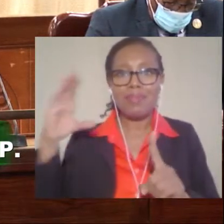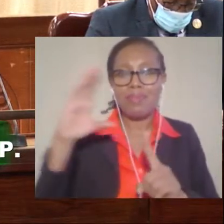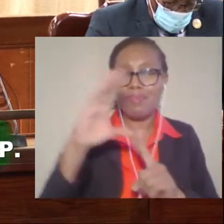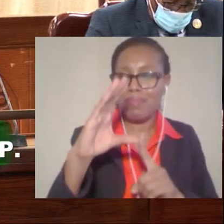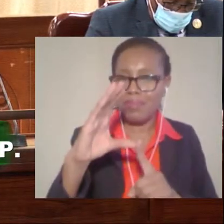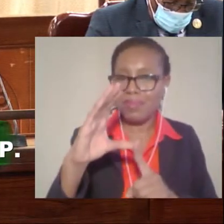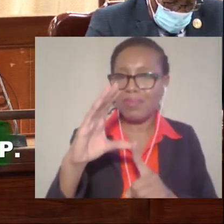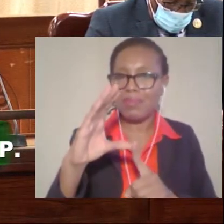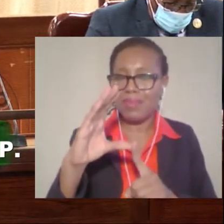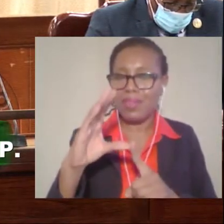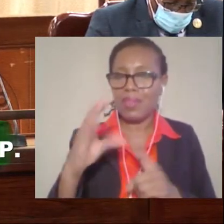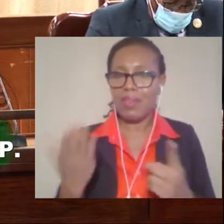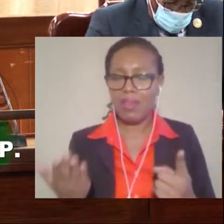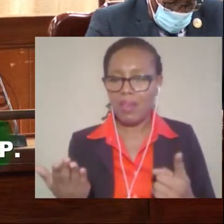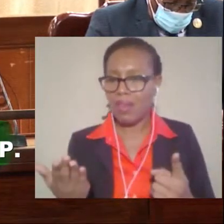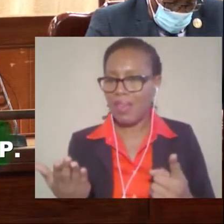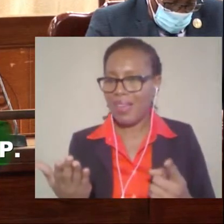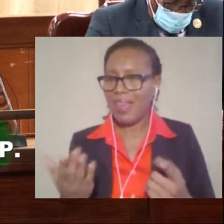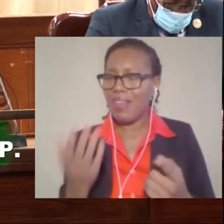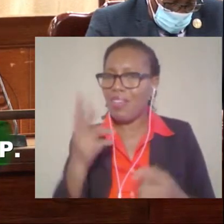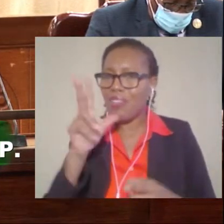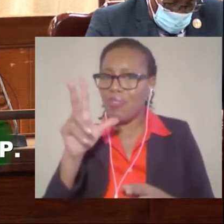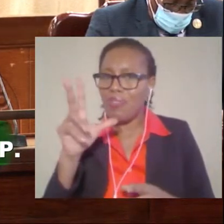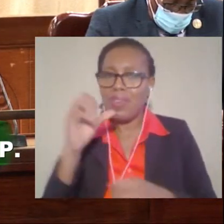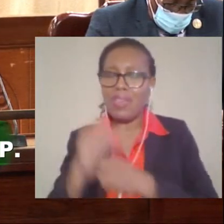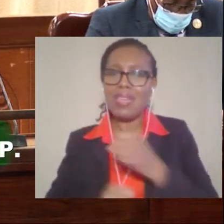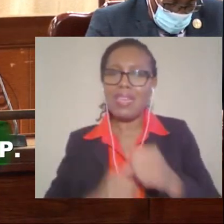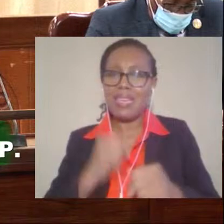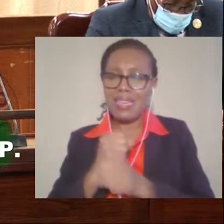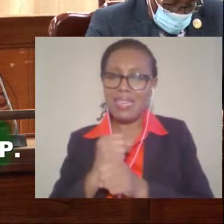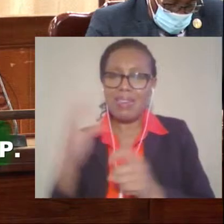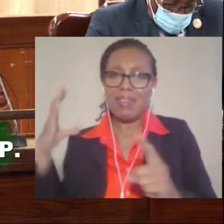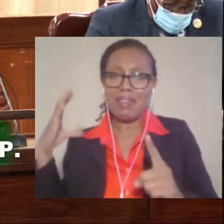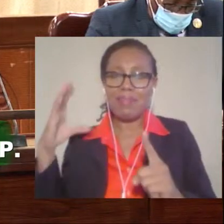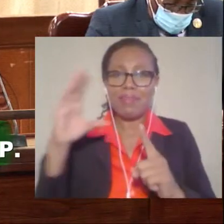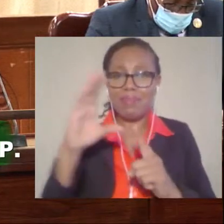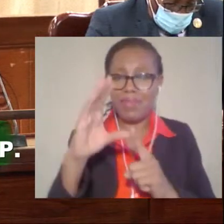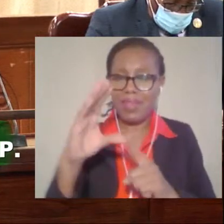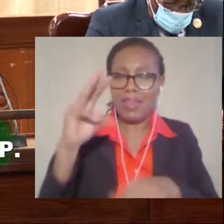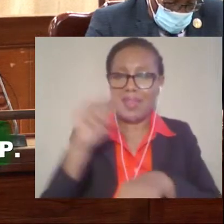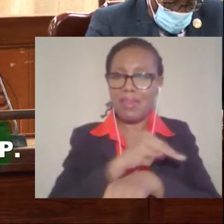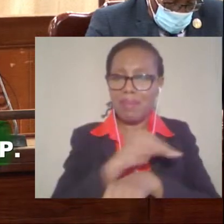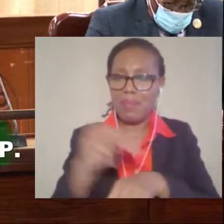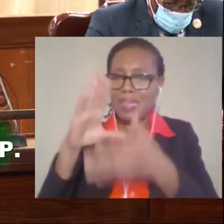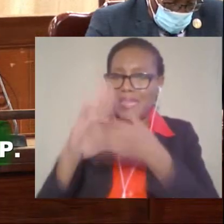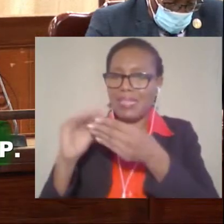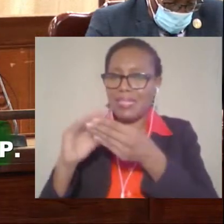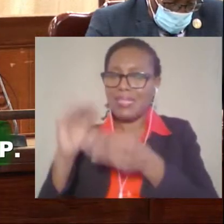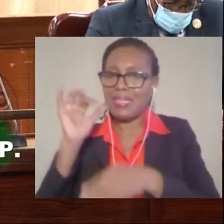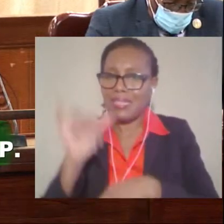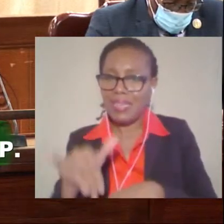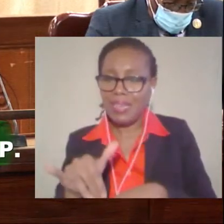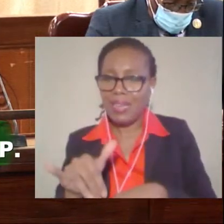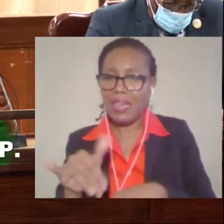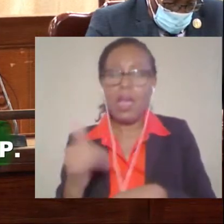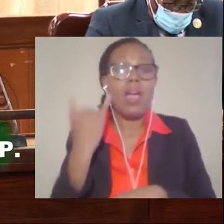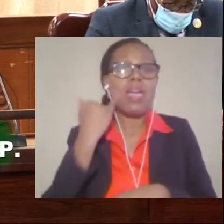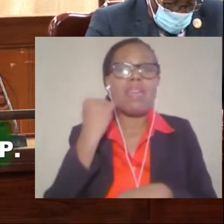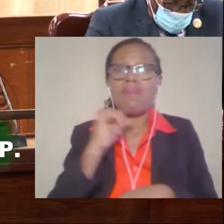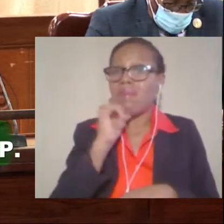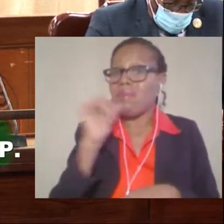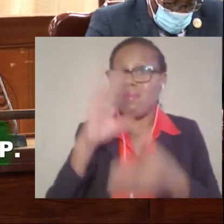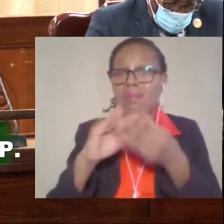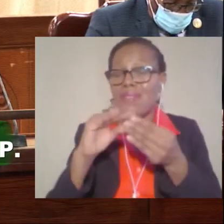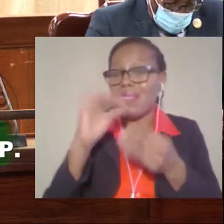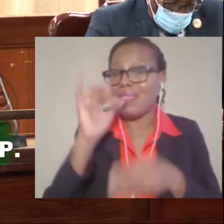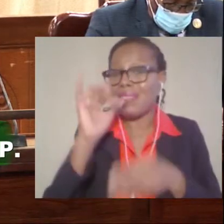The minister is saying that, and if the minister is not saying that, he will tell the public and he will tell this